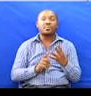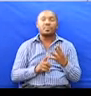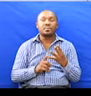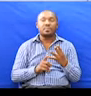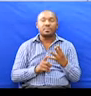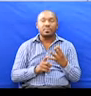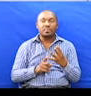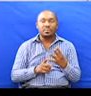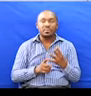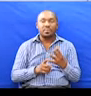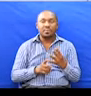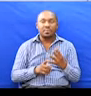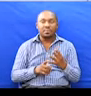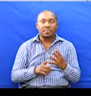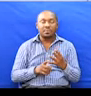colorless